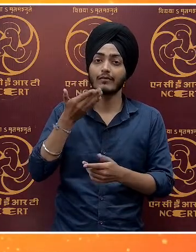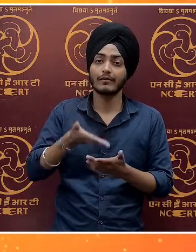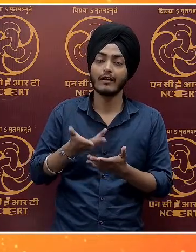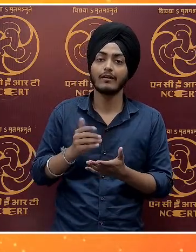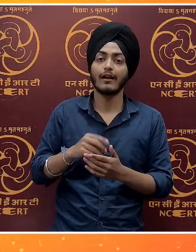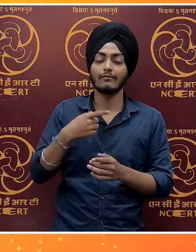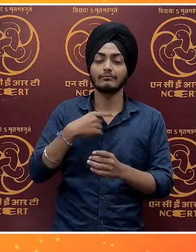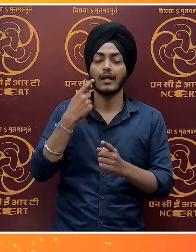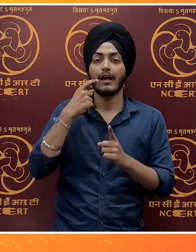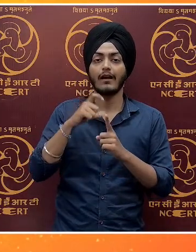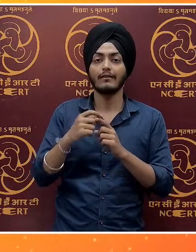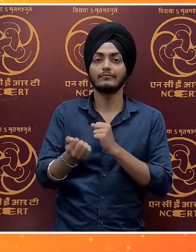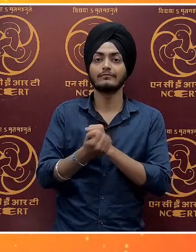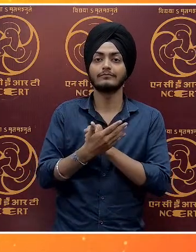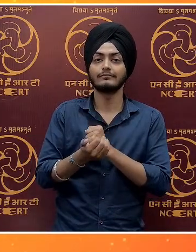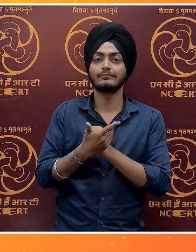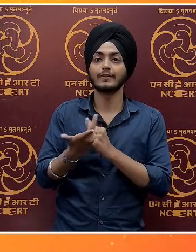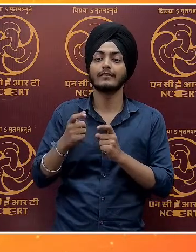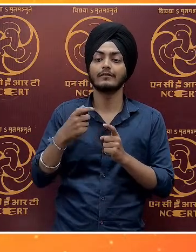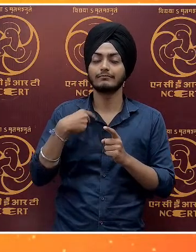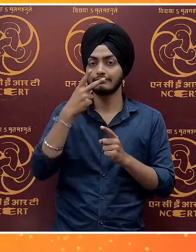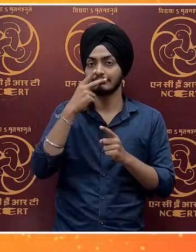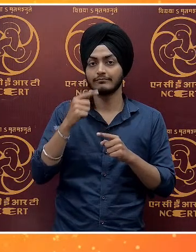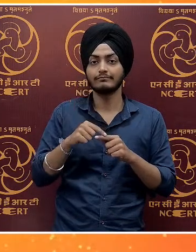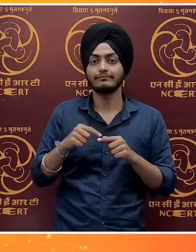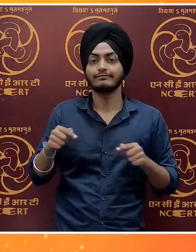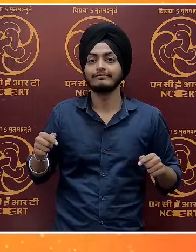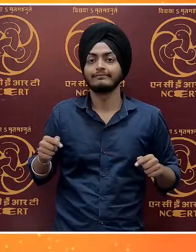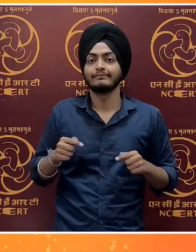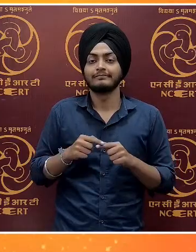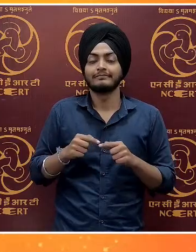and email the same to us on